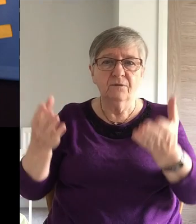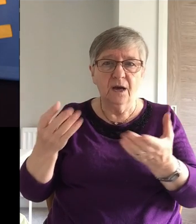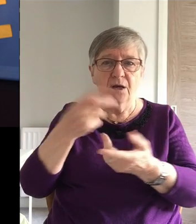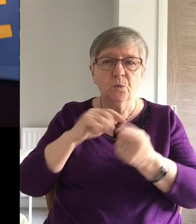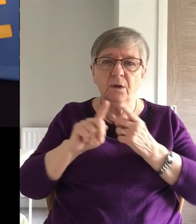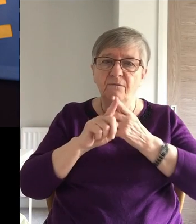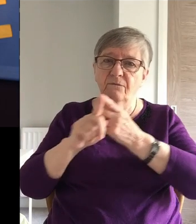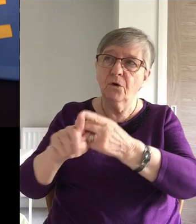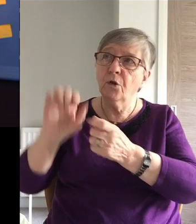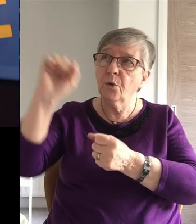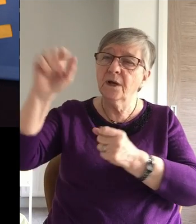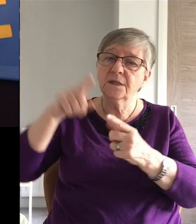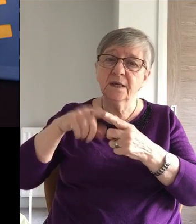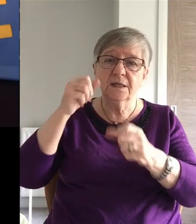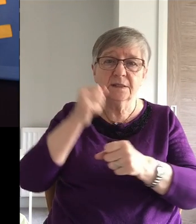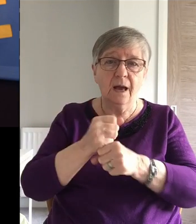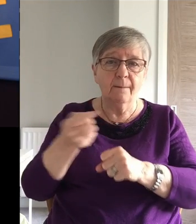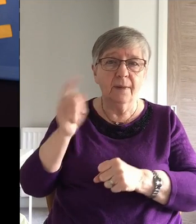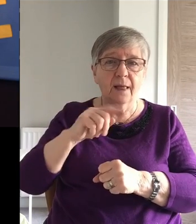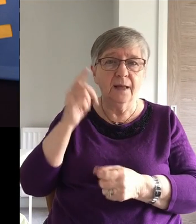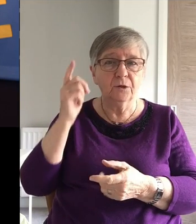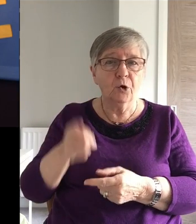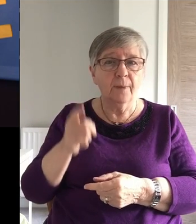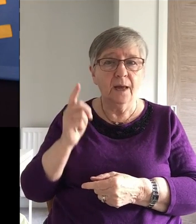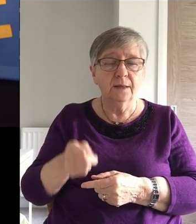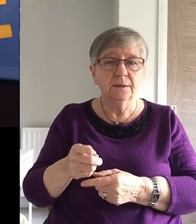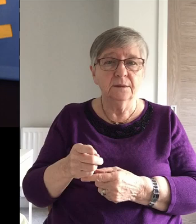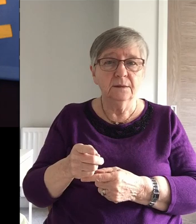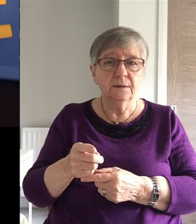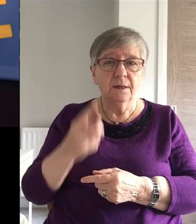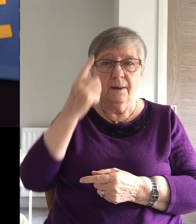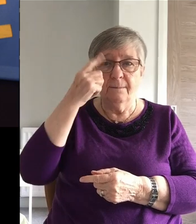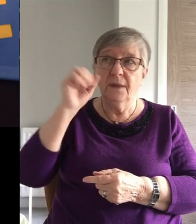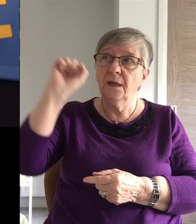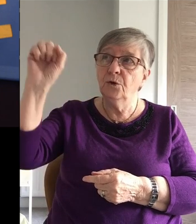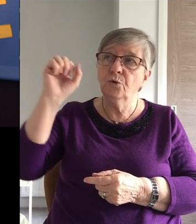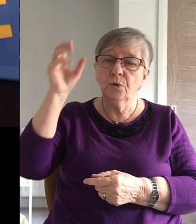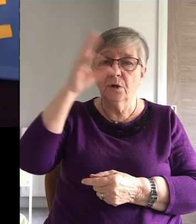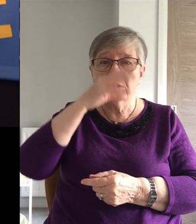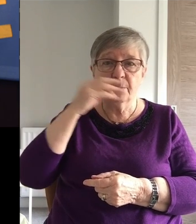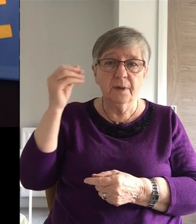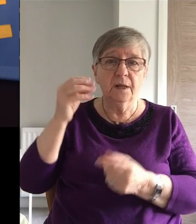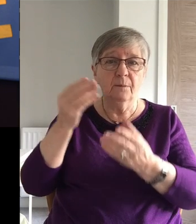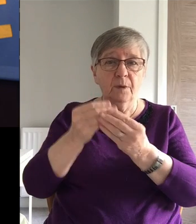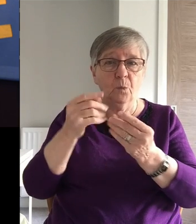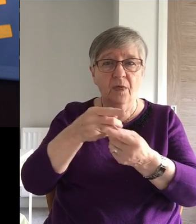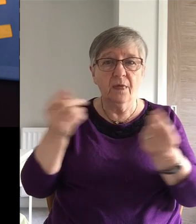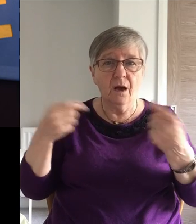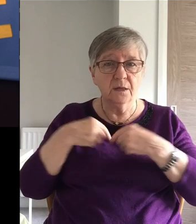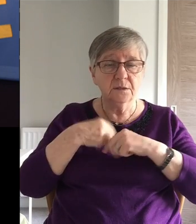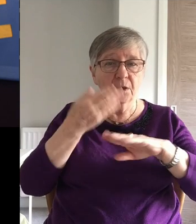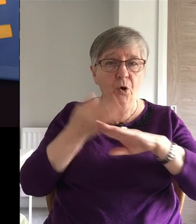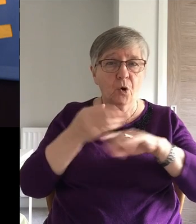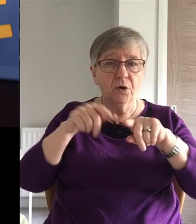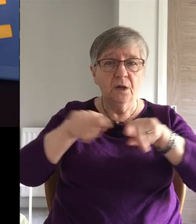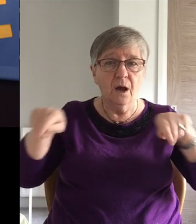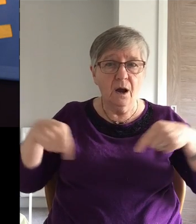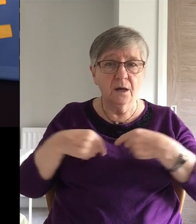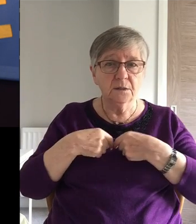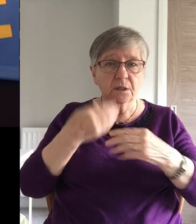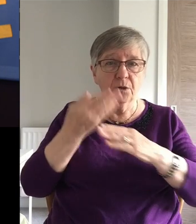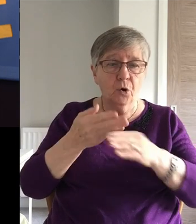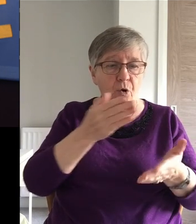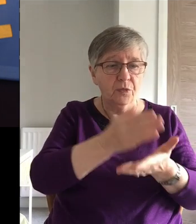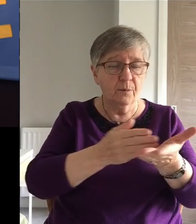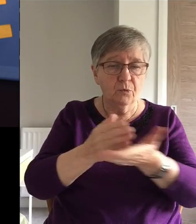his example and command. May your Spirit be with us and on us and on the gifts of